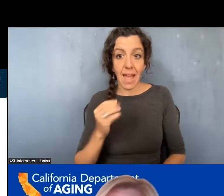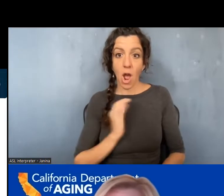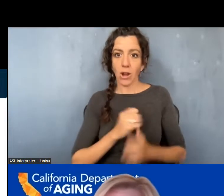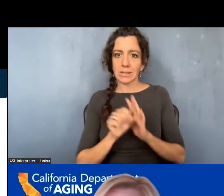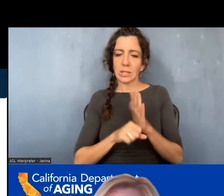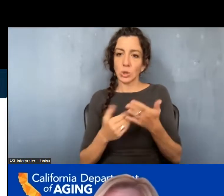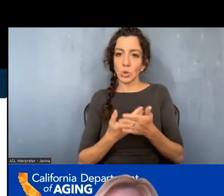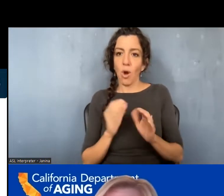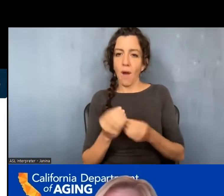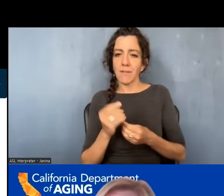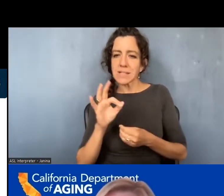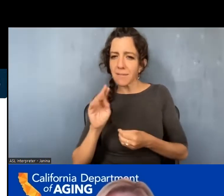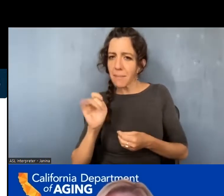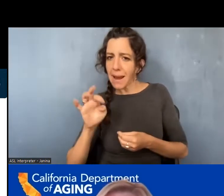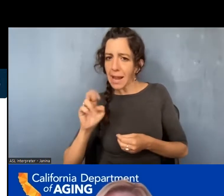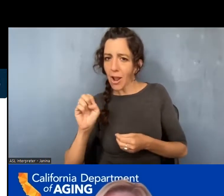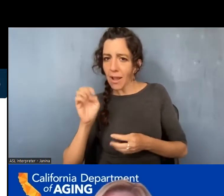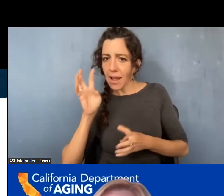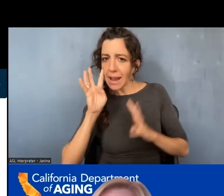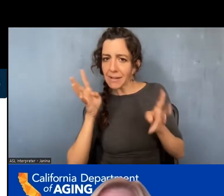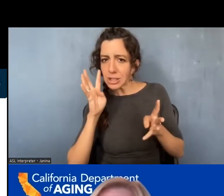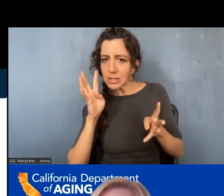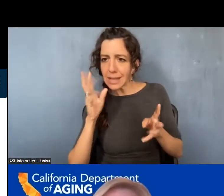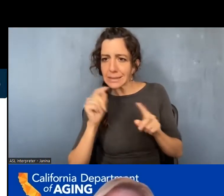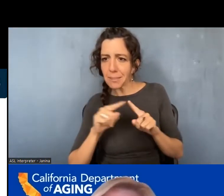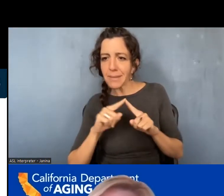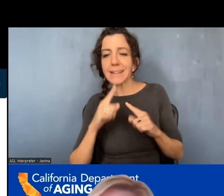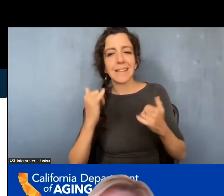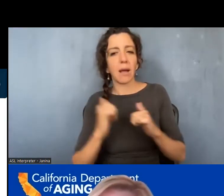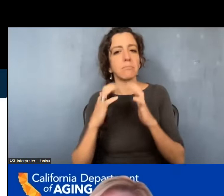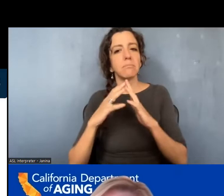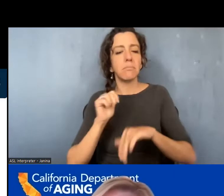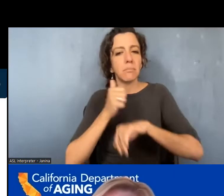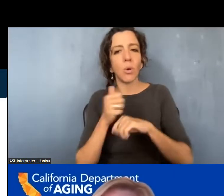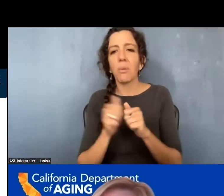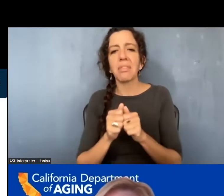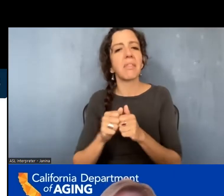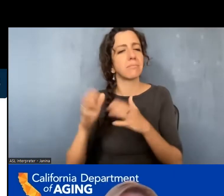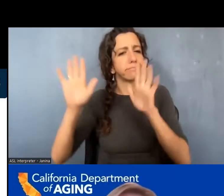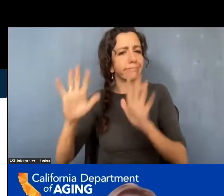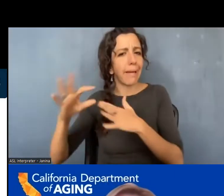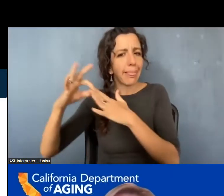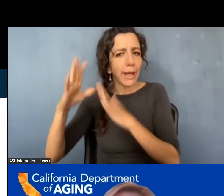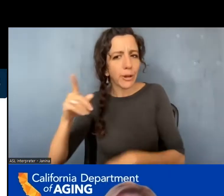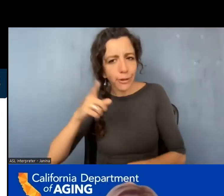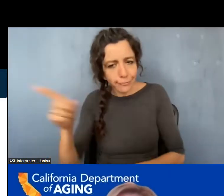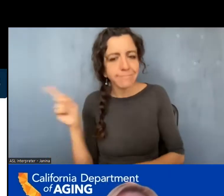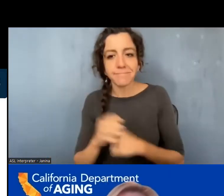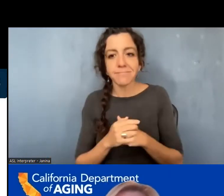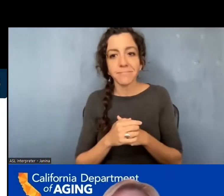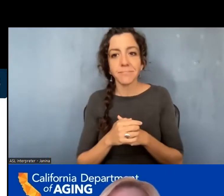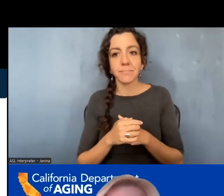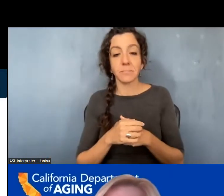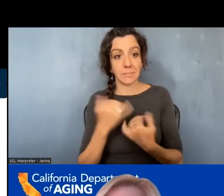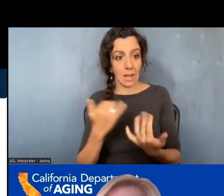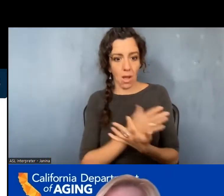and Integration is up and running under Anastasia Dodson's leadership. And these are all